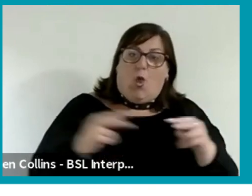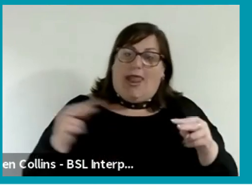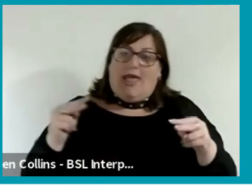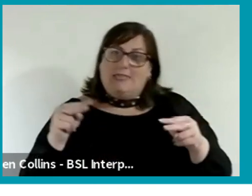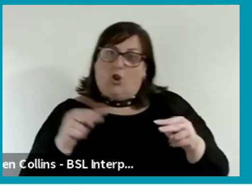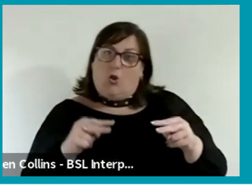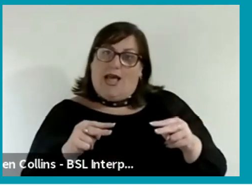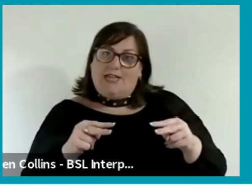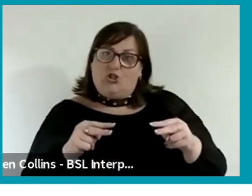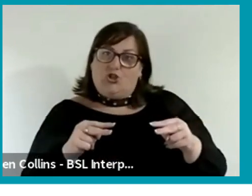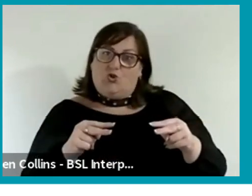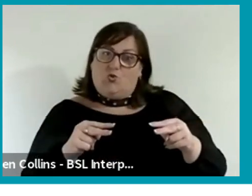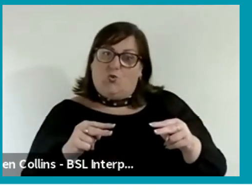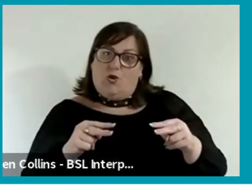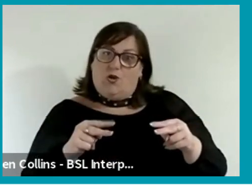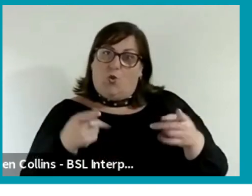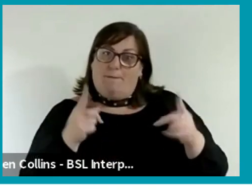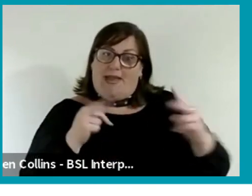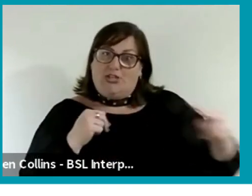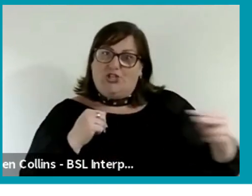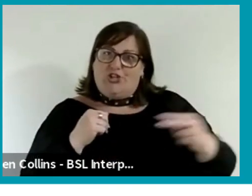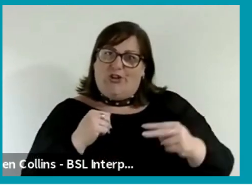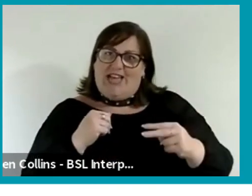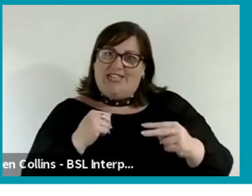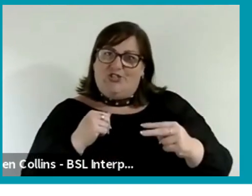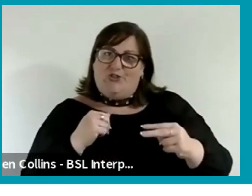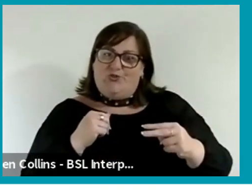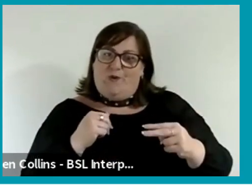lens of your skills, your